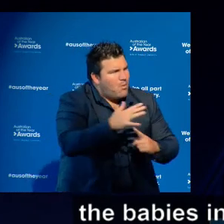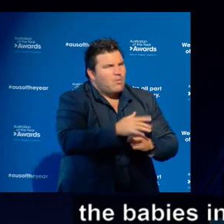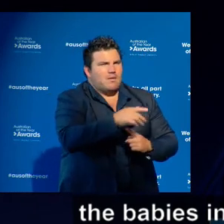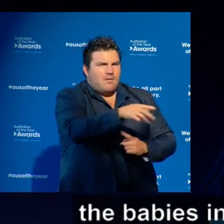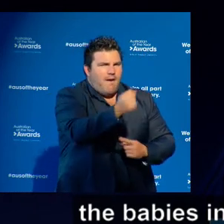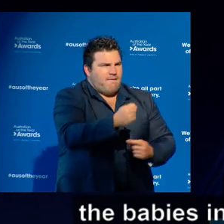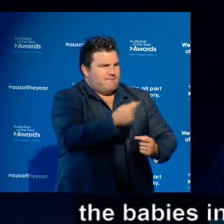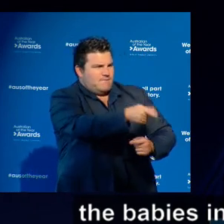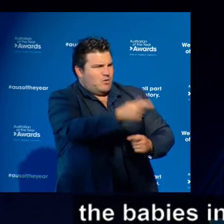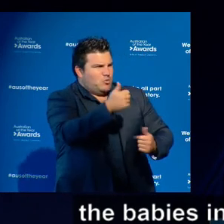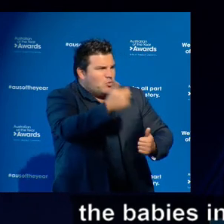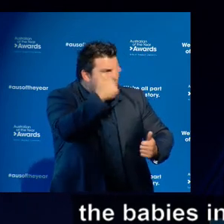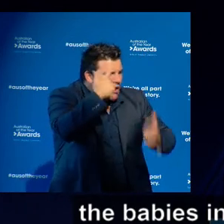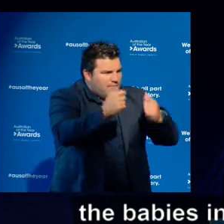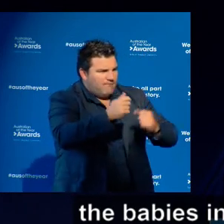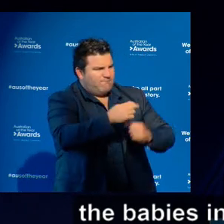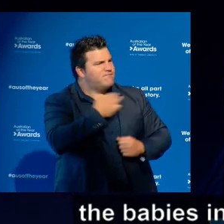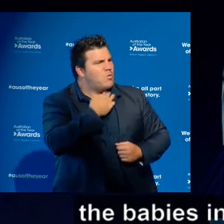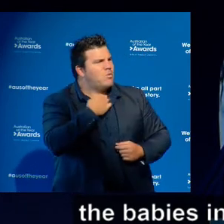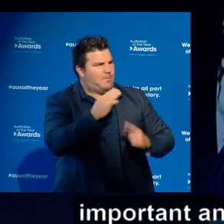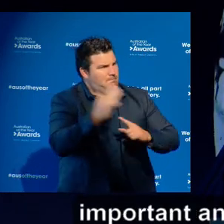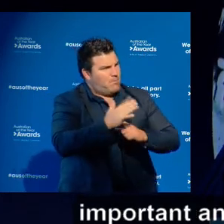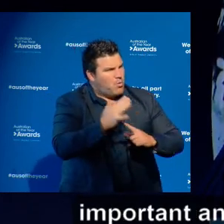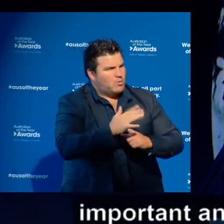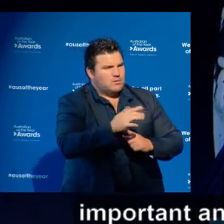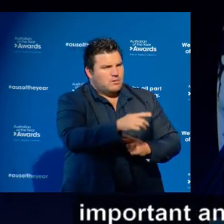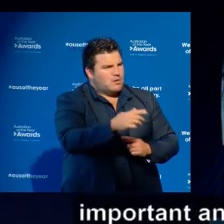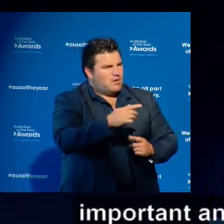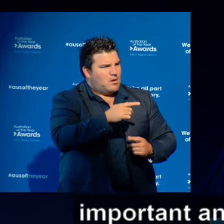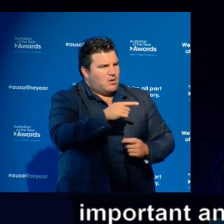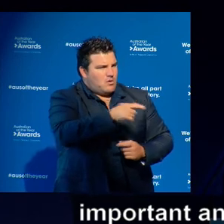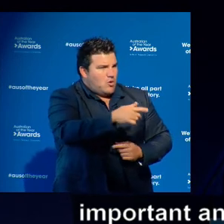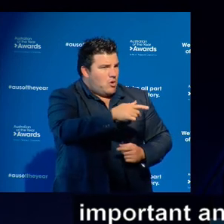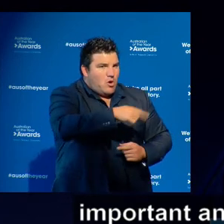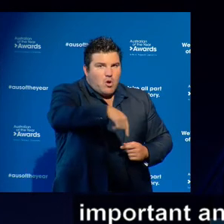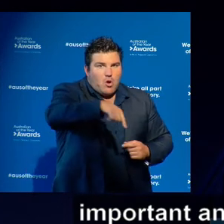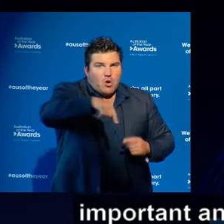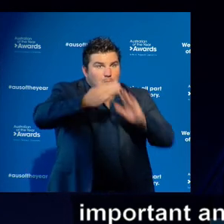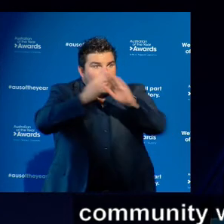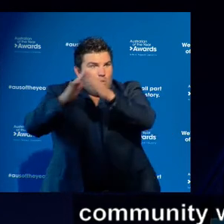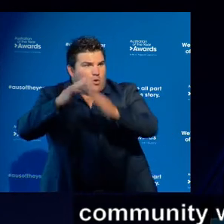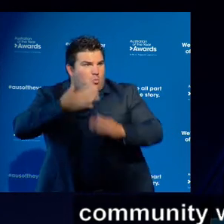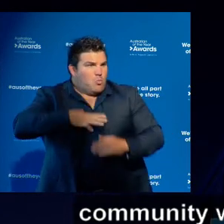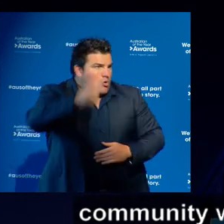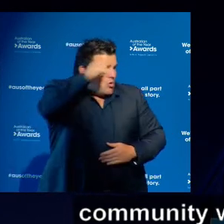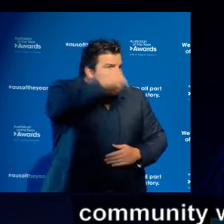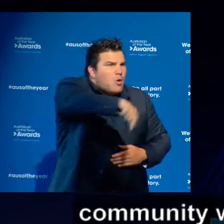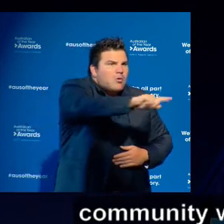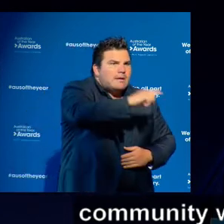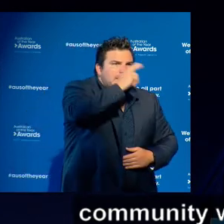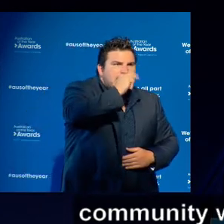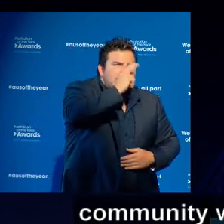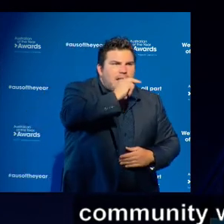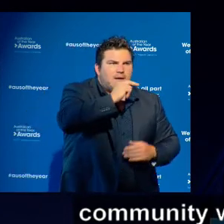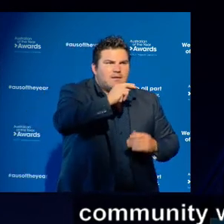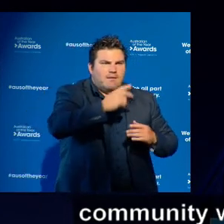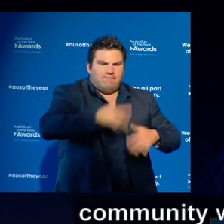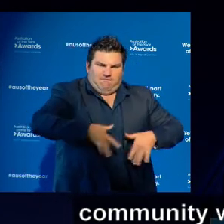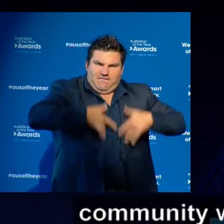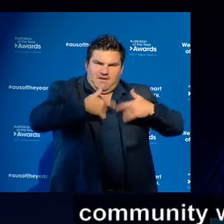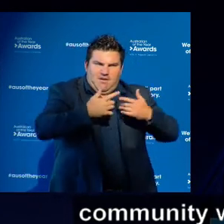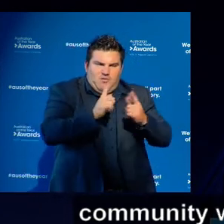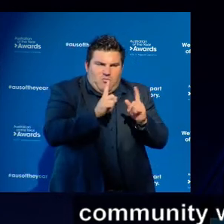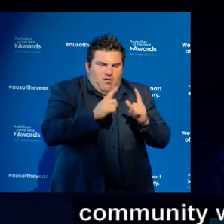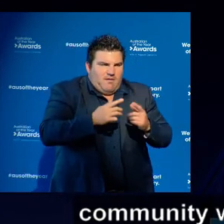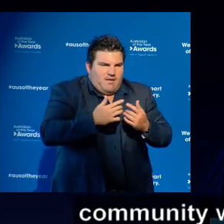I think that the community wants to listen. They want to know what the young people are thinking. They want to know what is impacting us at the moment and